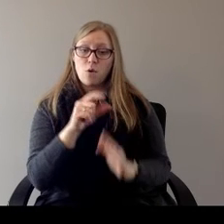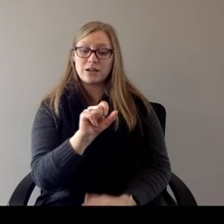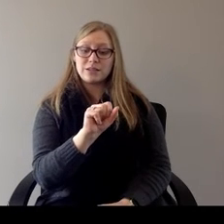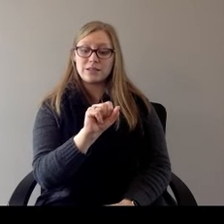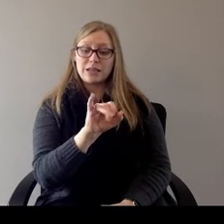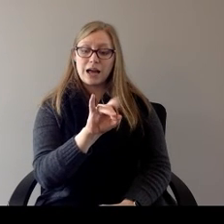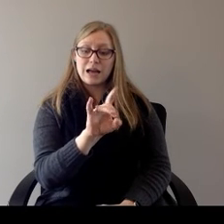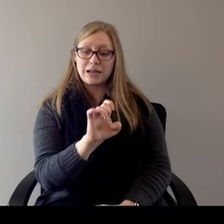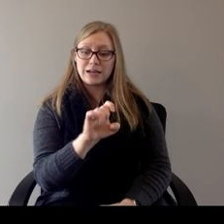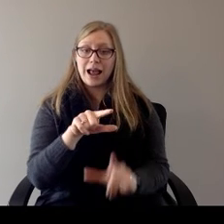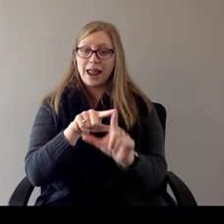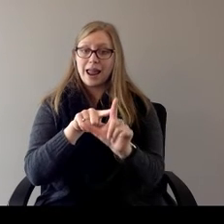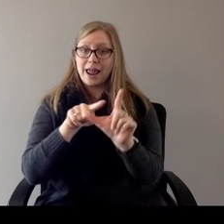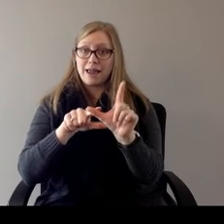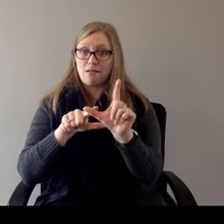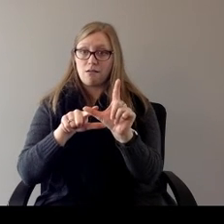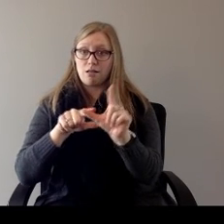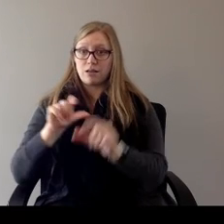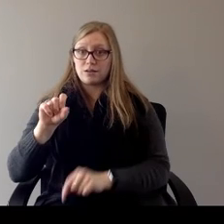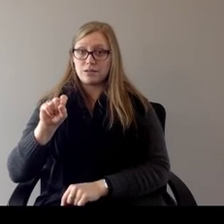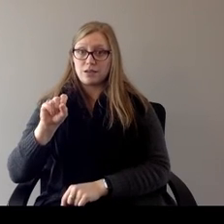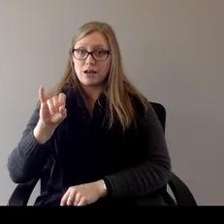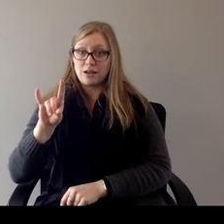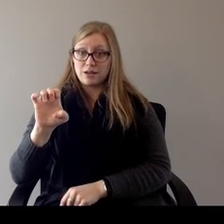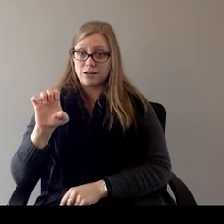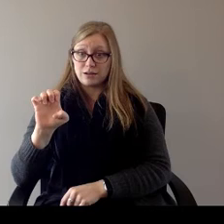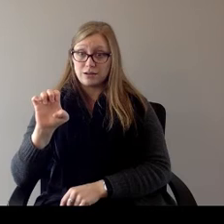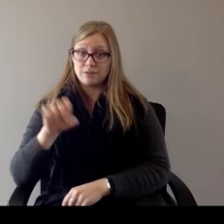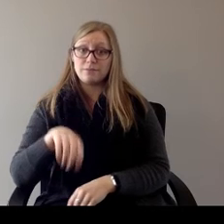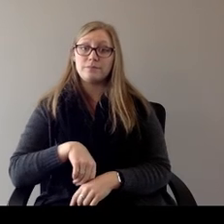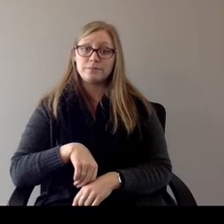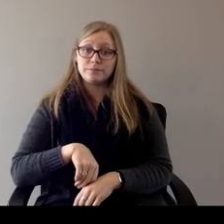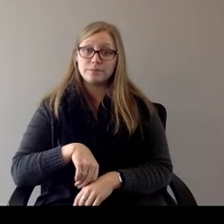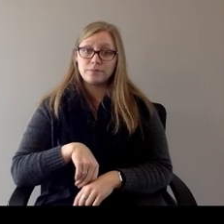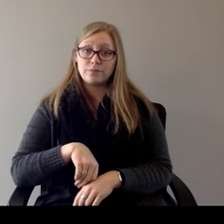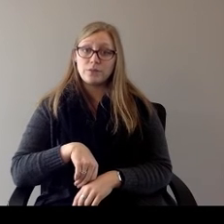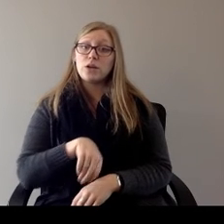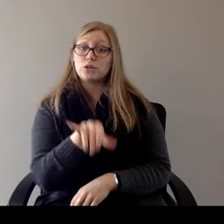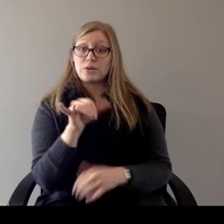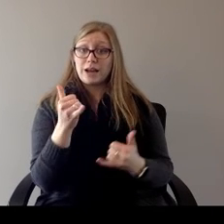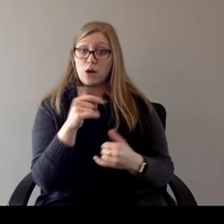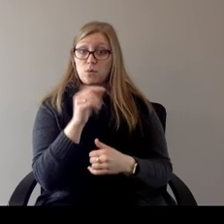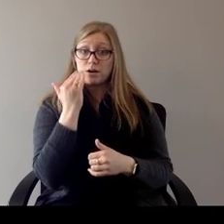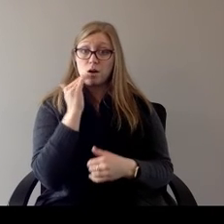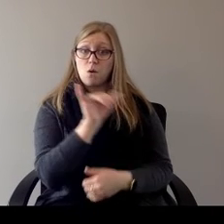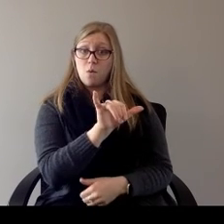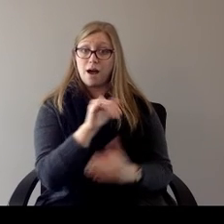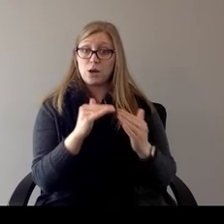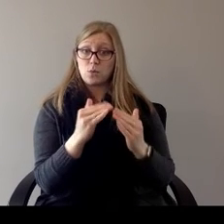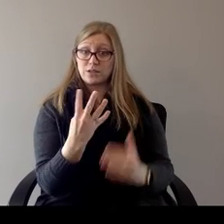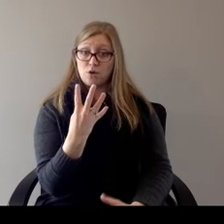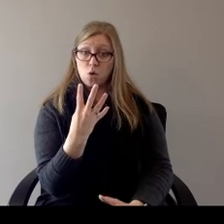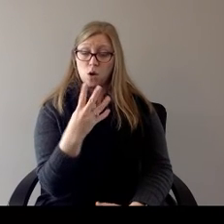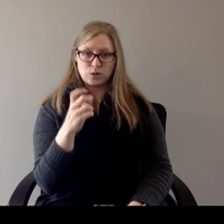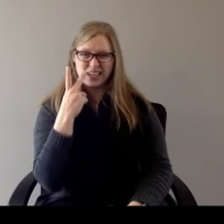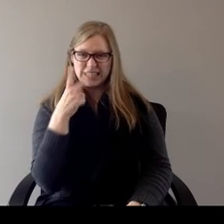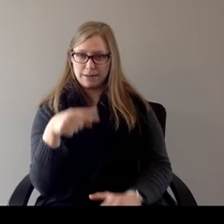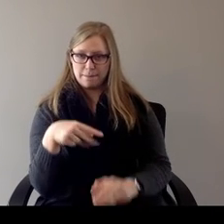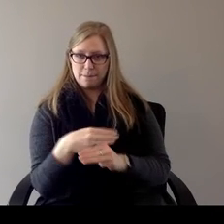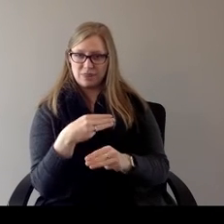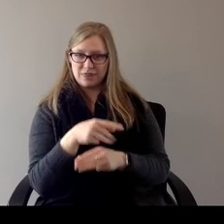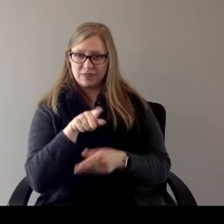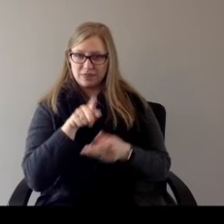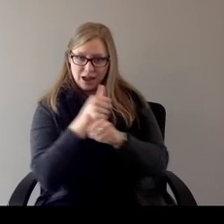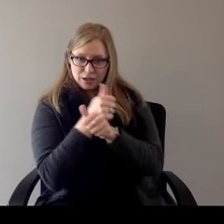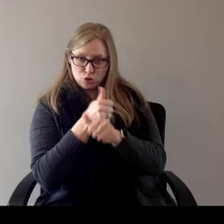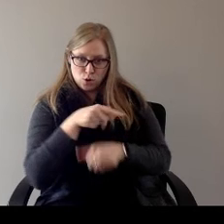let's see what we get. We have 4 plus 3, so this side is going to be 7. And then 20